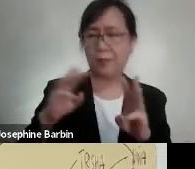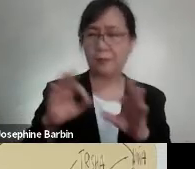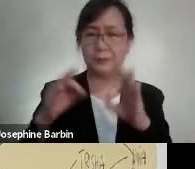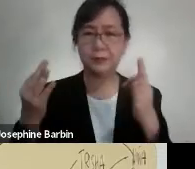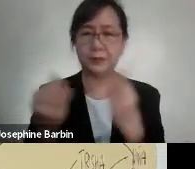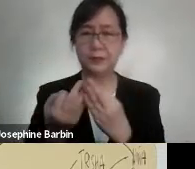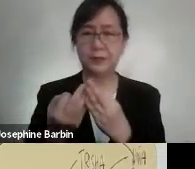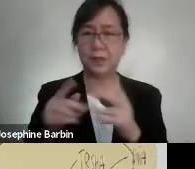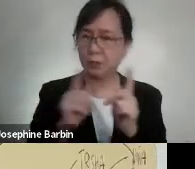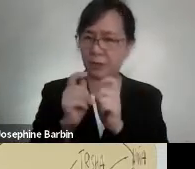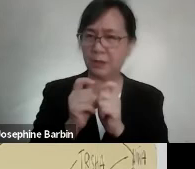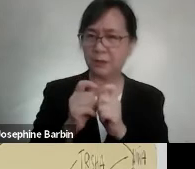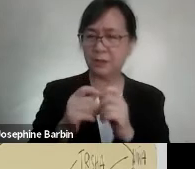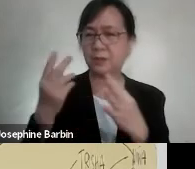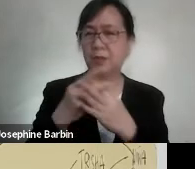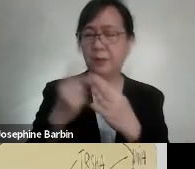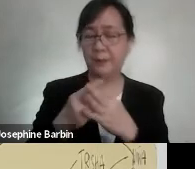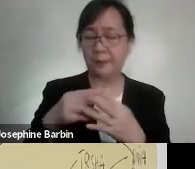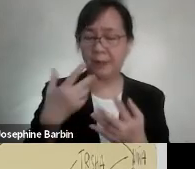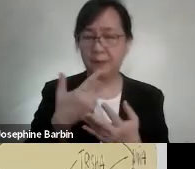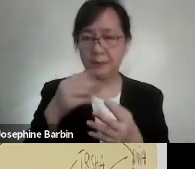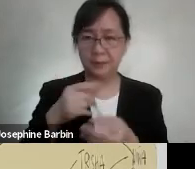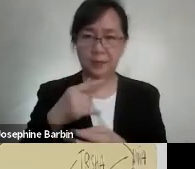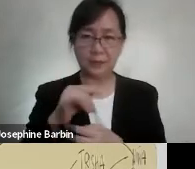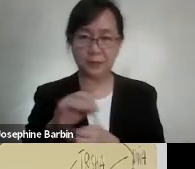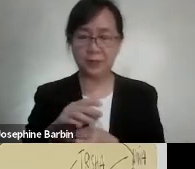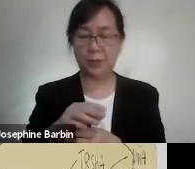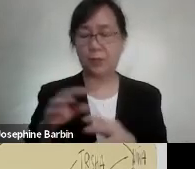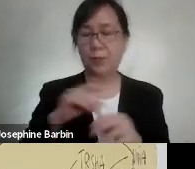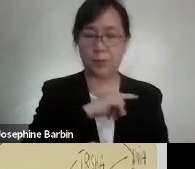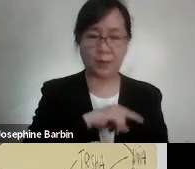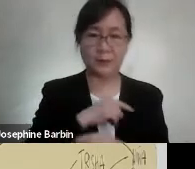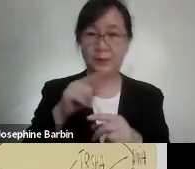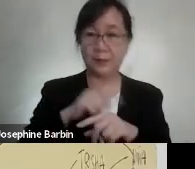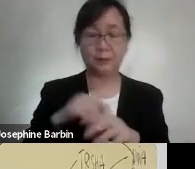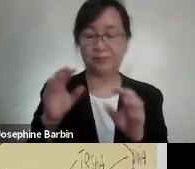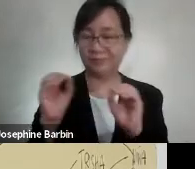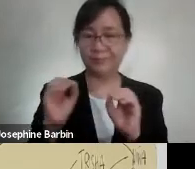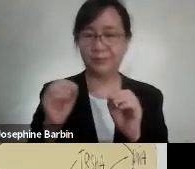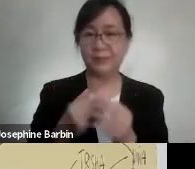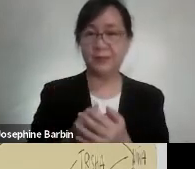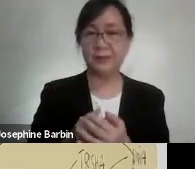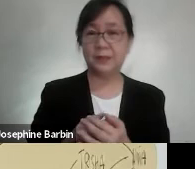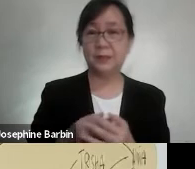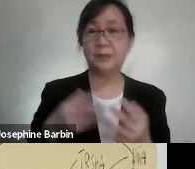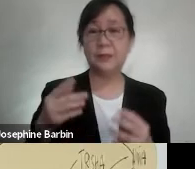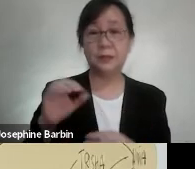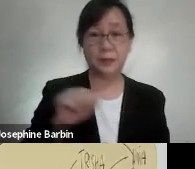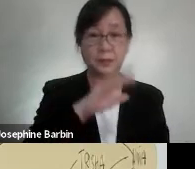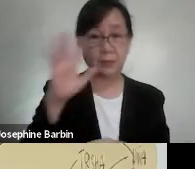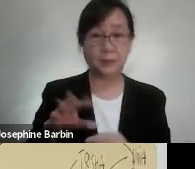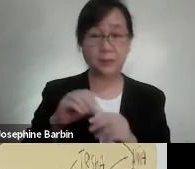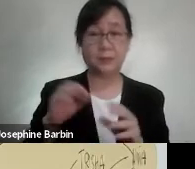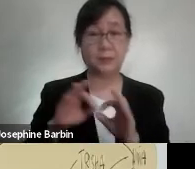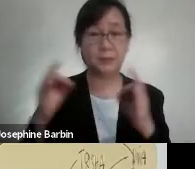they're distracted by their gadgets, and this gets in the way of quality time together. Children in Asia believe that parental guidance